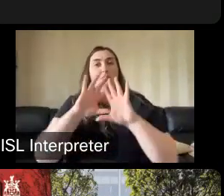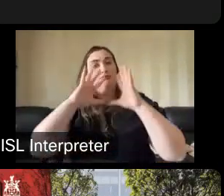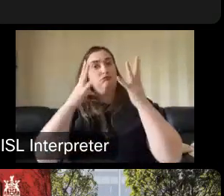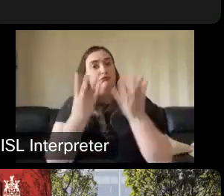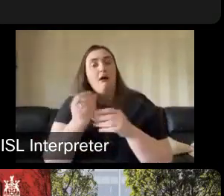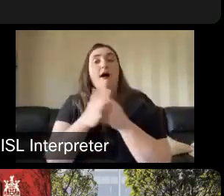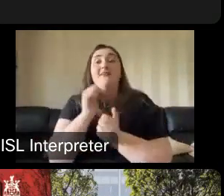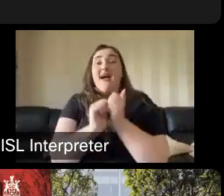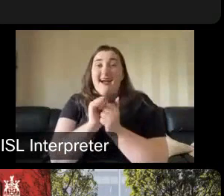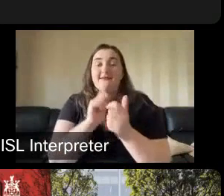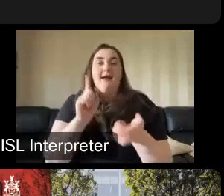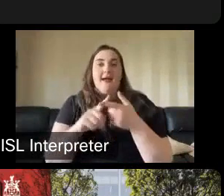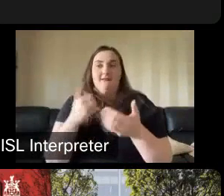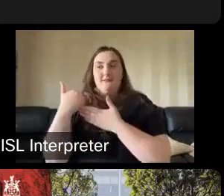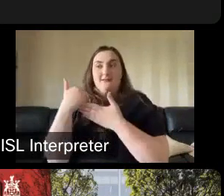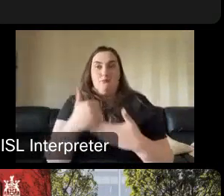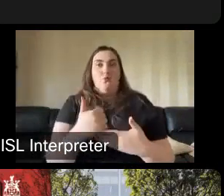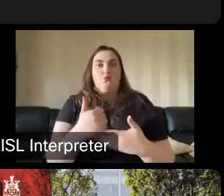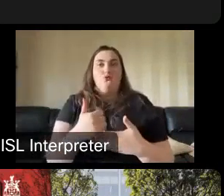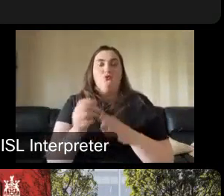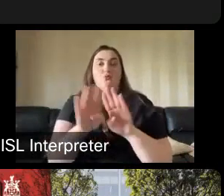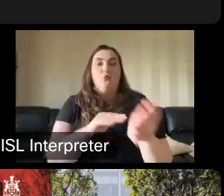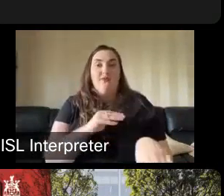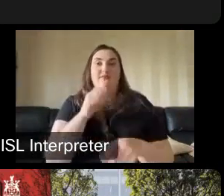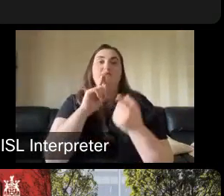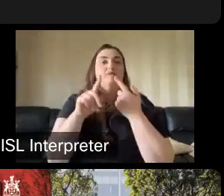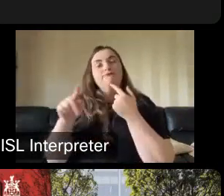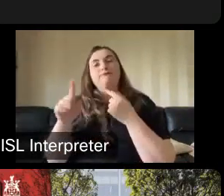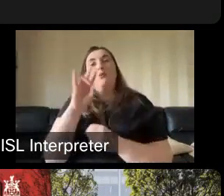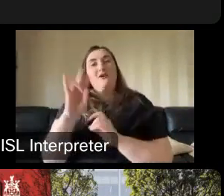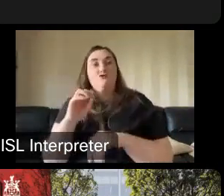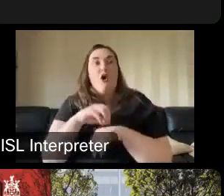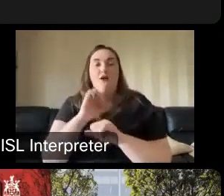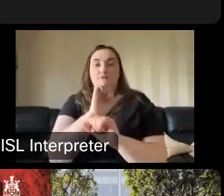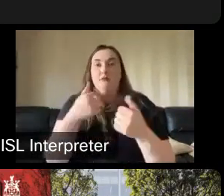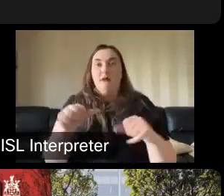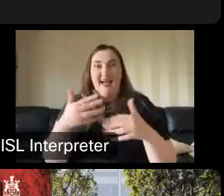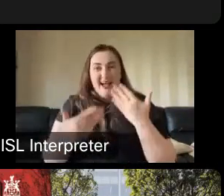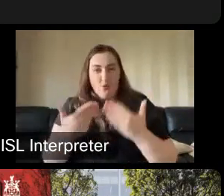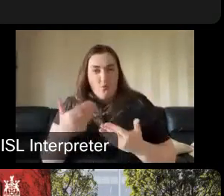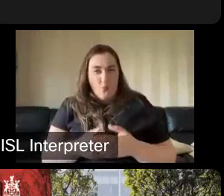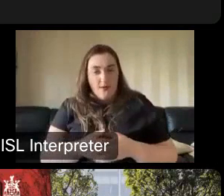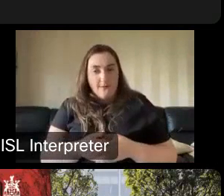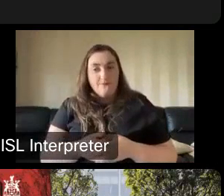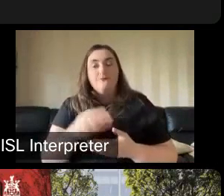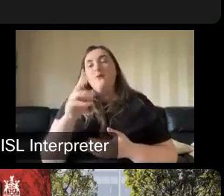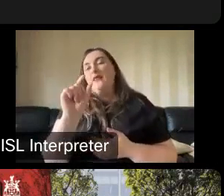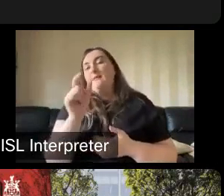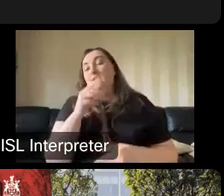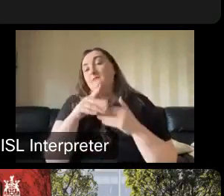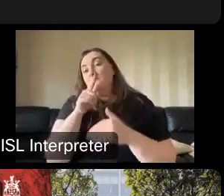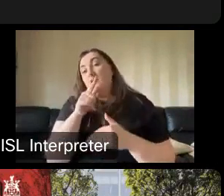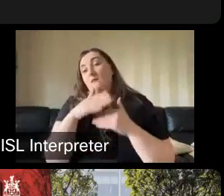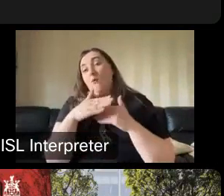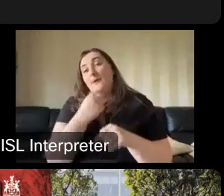overview of the Act, and supporting with answering questions on its implementation. I'll speak a little bit more